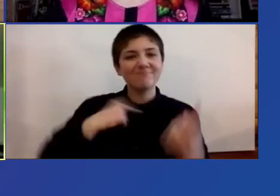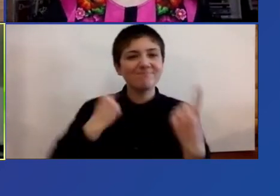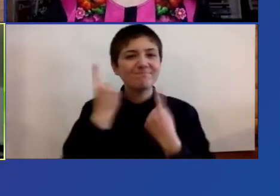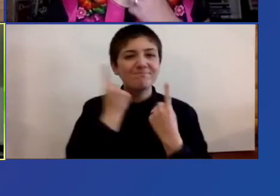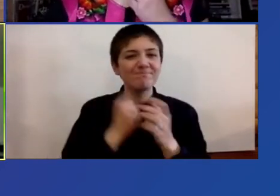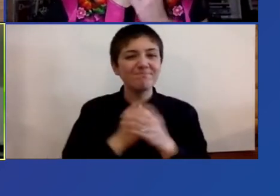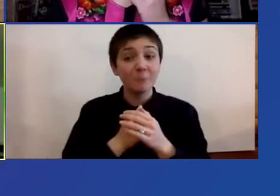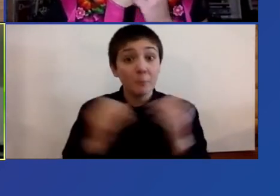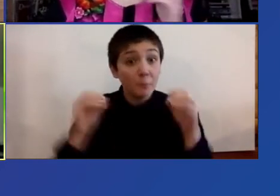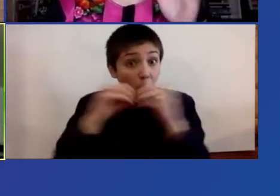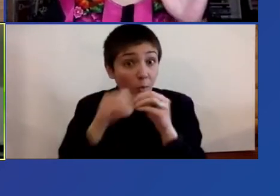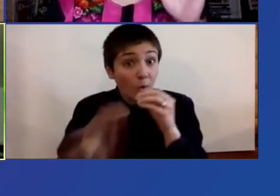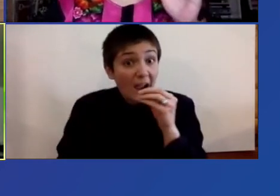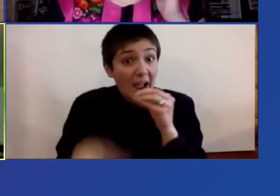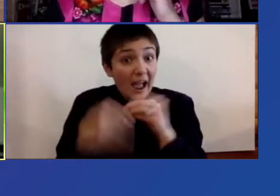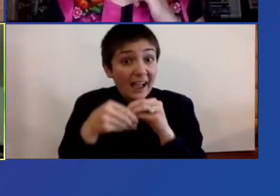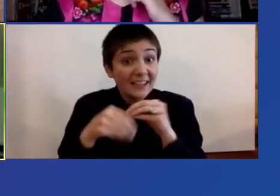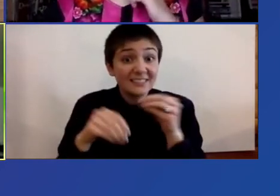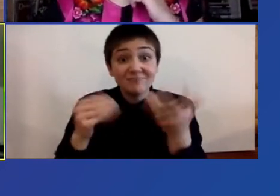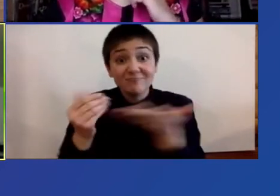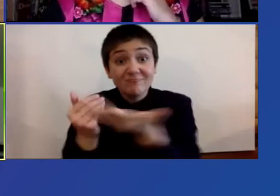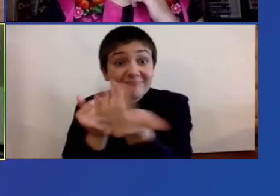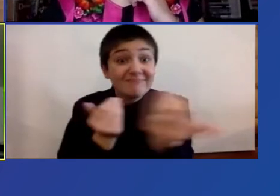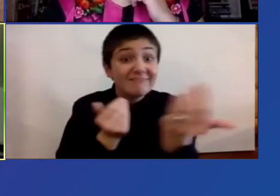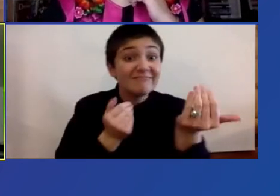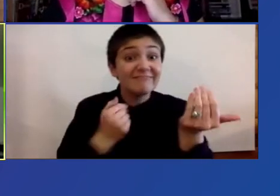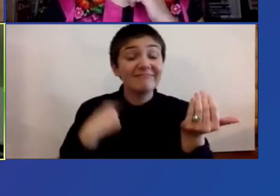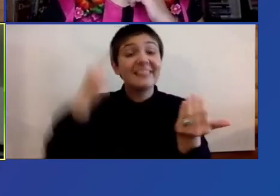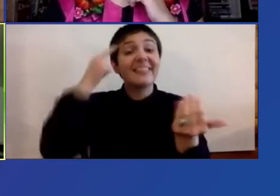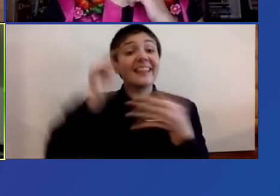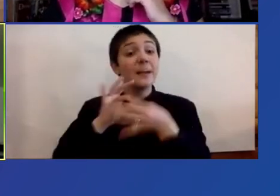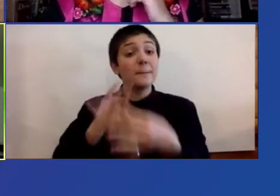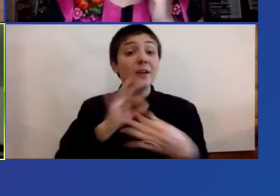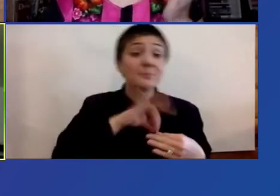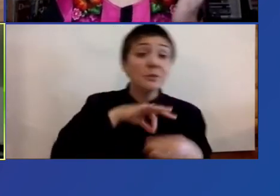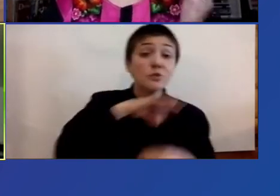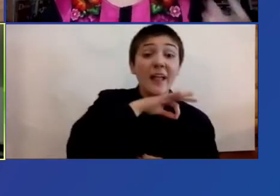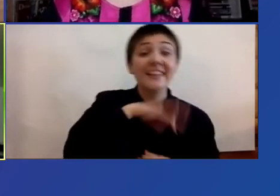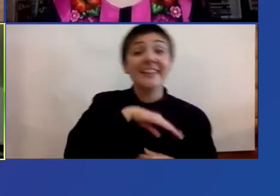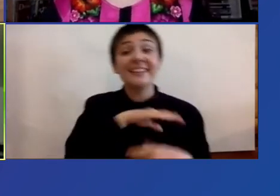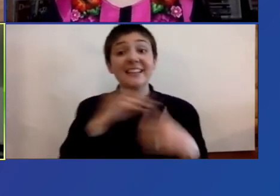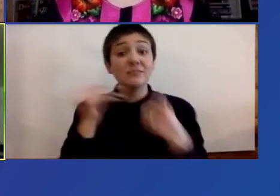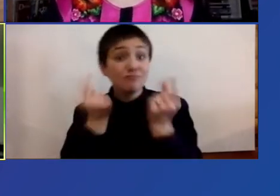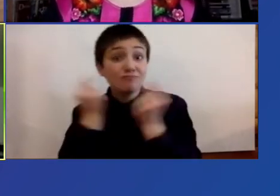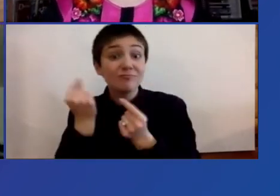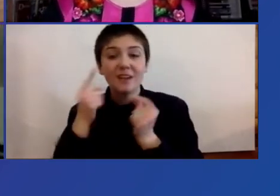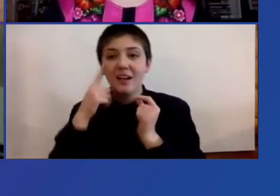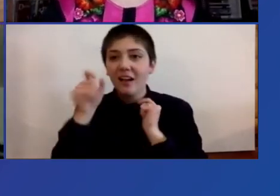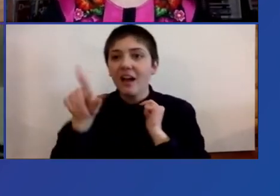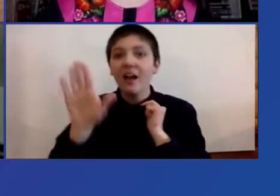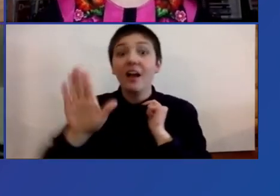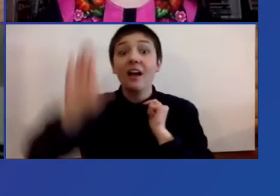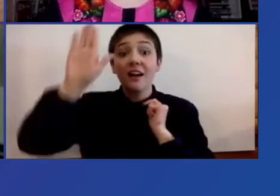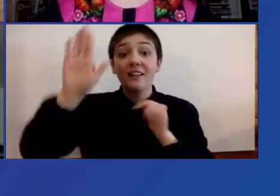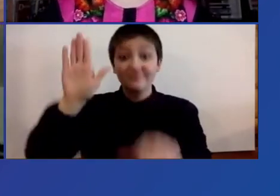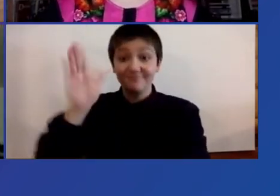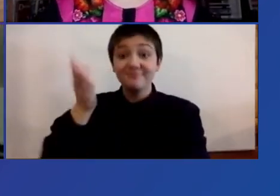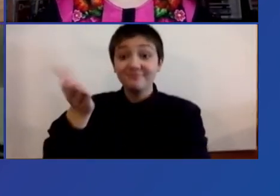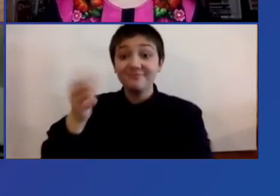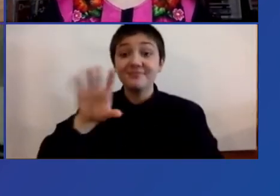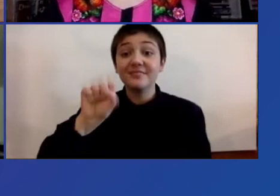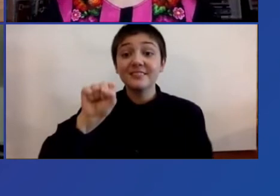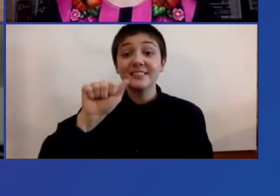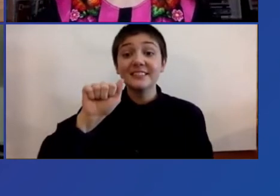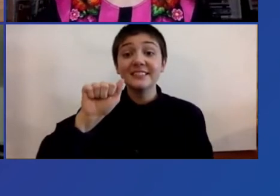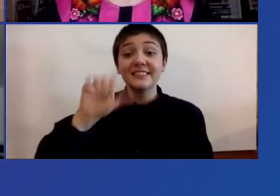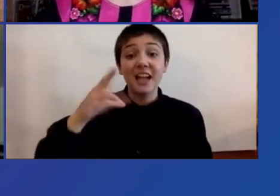some thoughts on this idea of spirituality and what you do? Sachiyo. Well, I